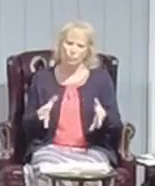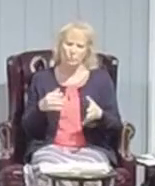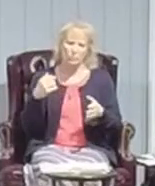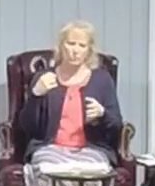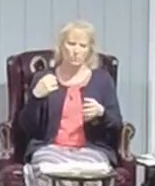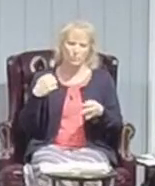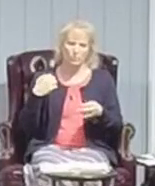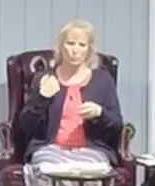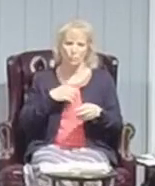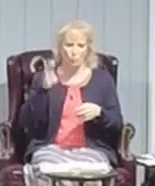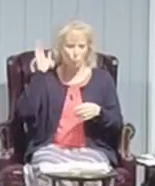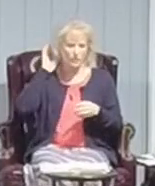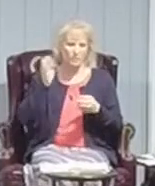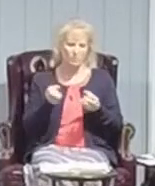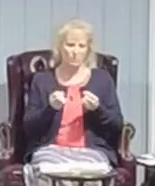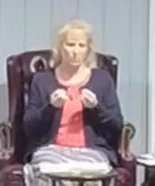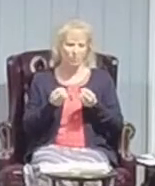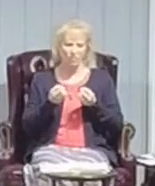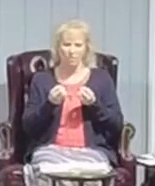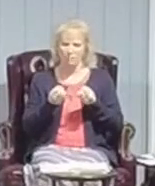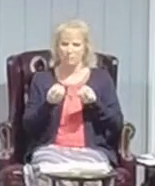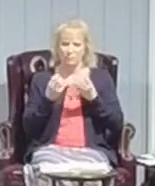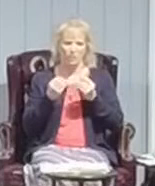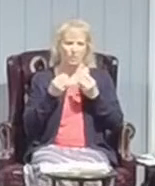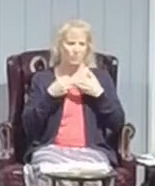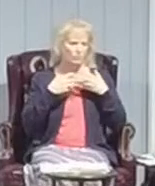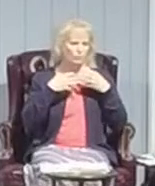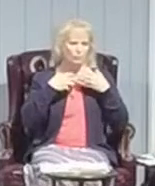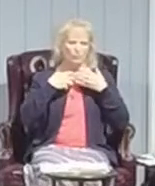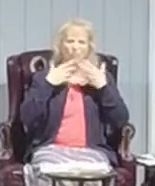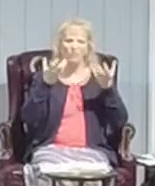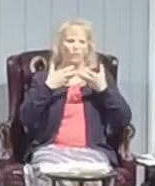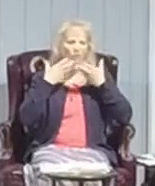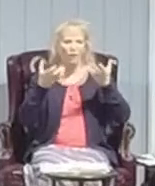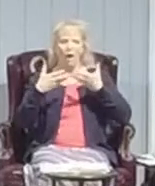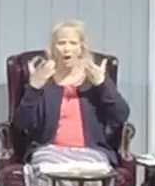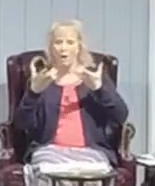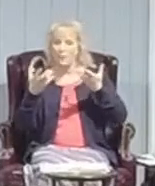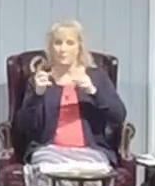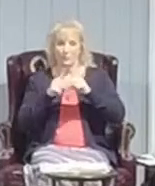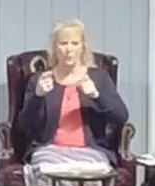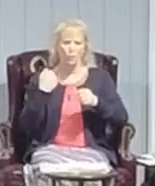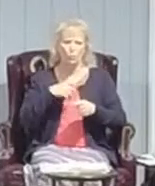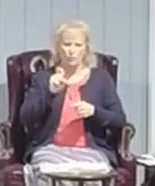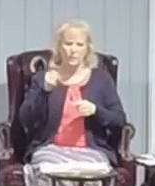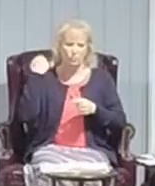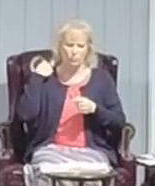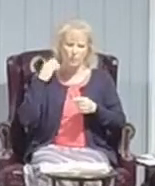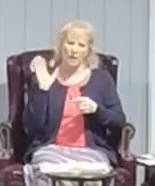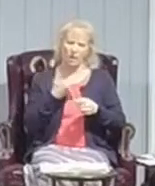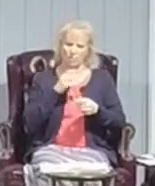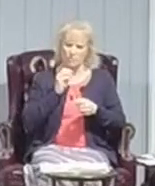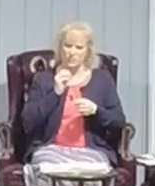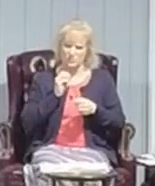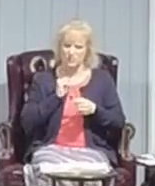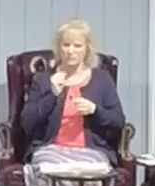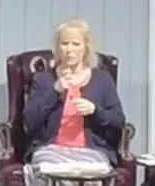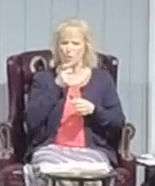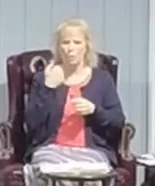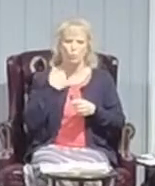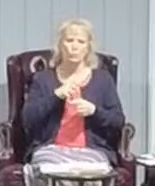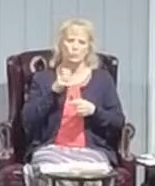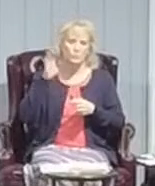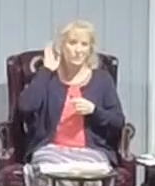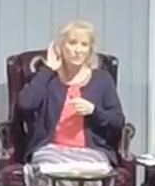to remind ourselves who it is we're supposed to be looking to, listening for. Now, there are